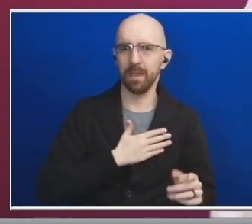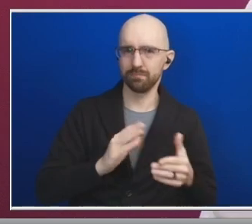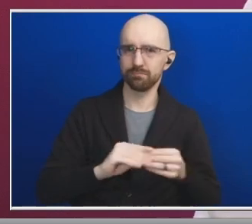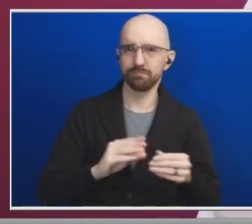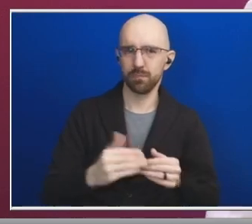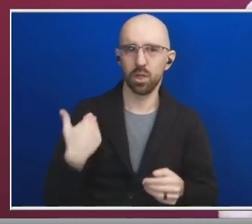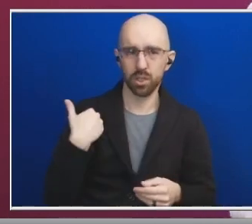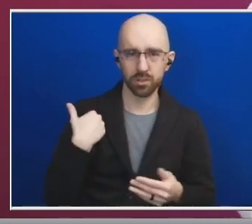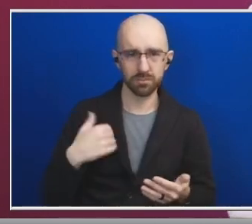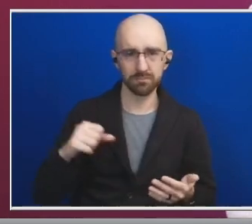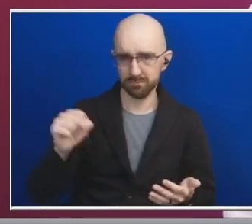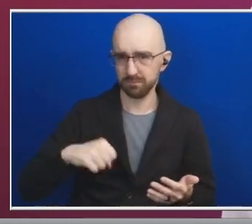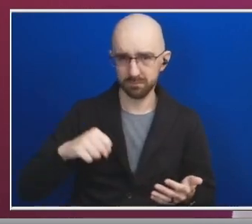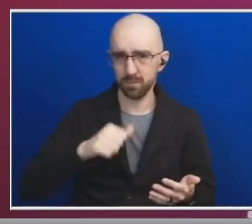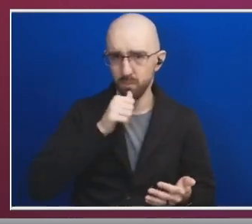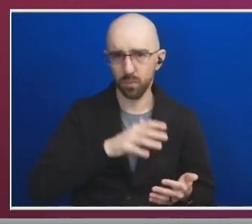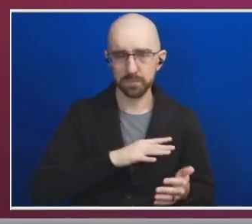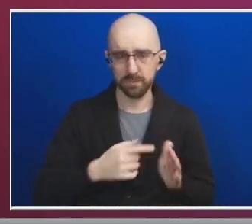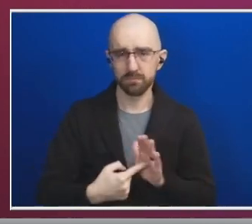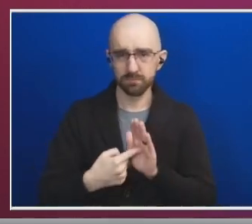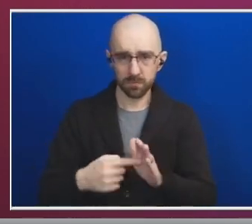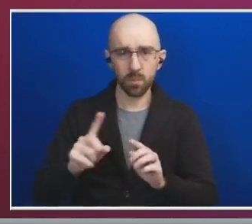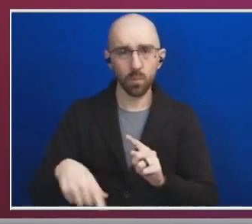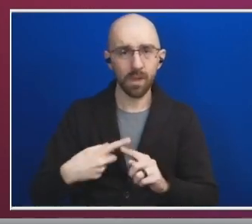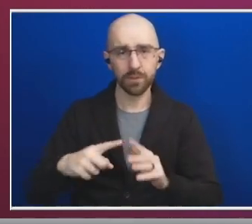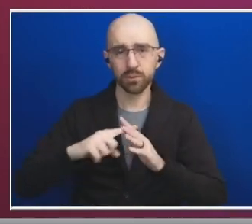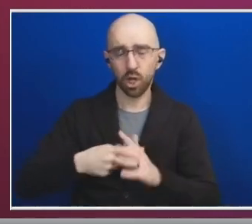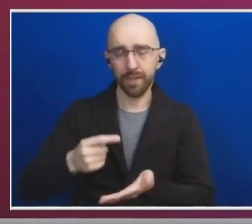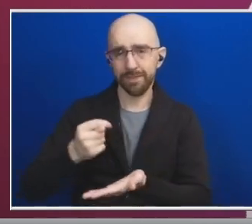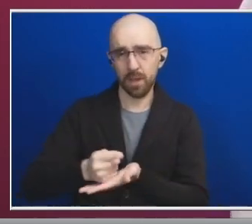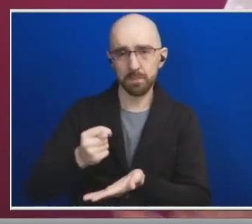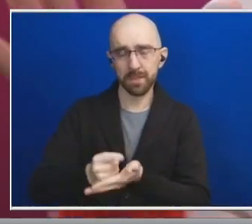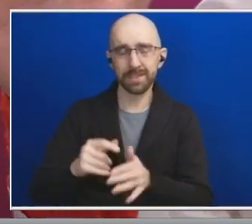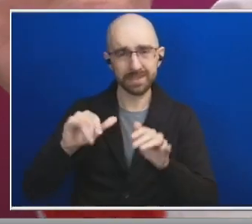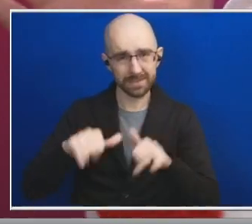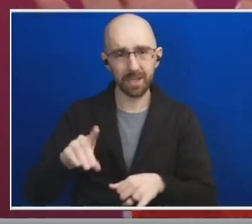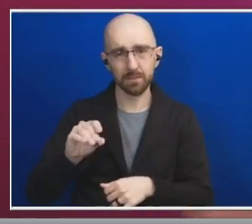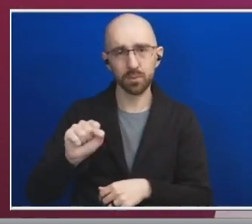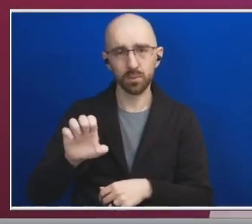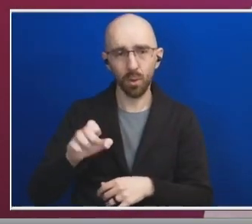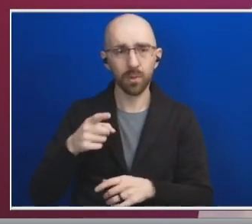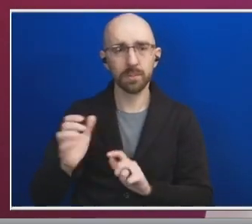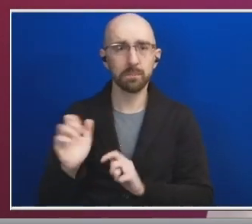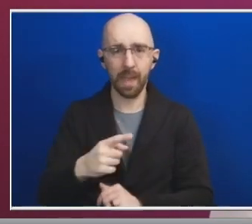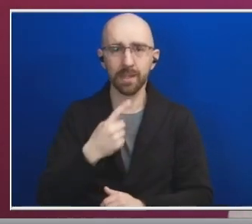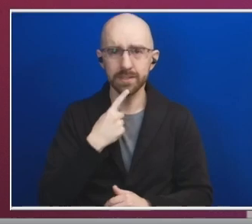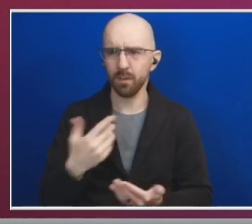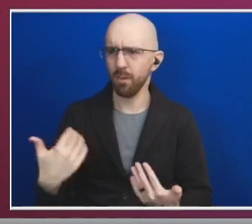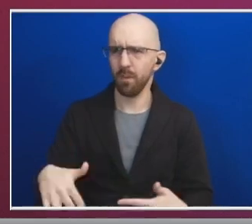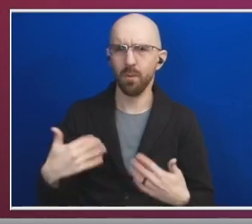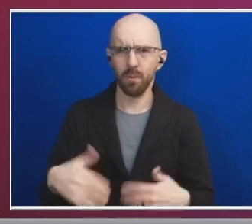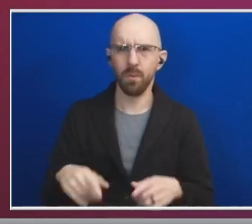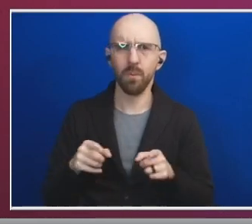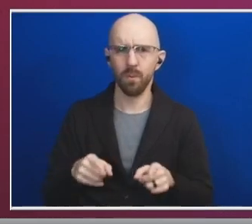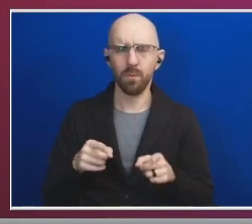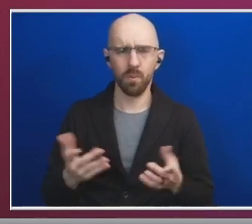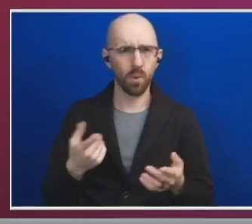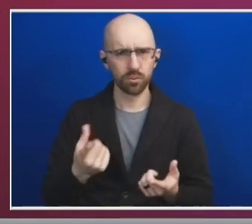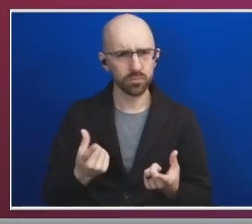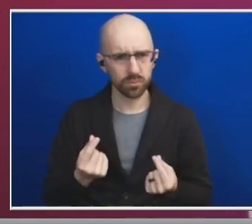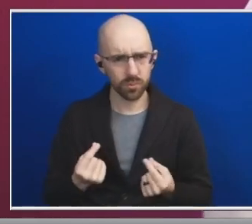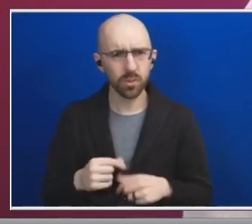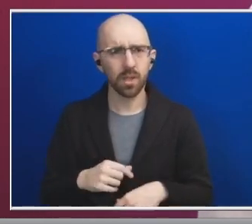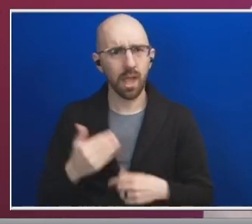do present, and usually when you start them on a therapy at the same dose you would start a man, they come back and say, man, this is, whoa, you know, what'd you do to me? I don't know if it's worth having